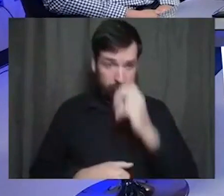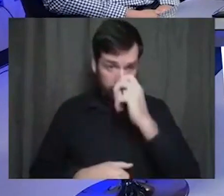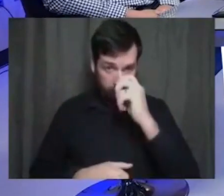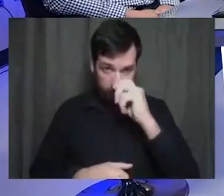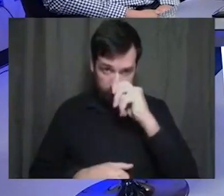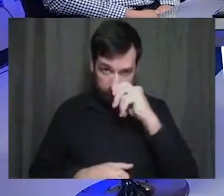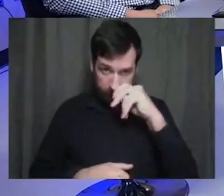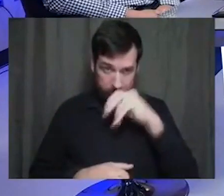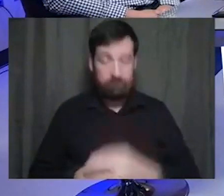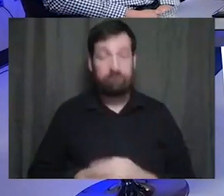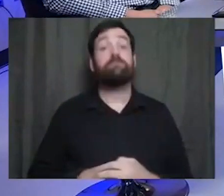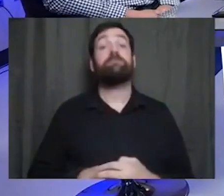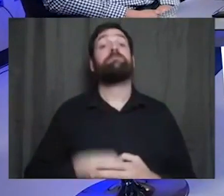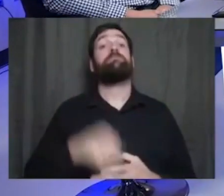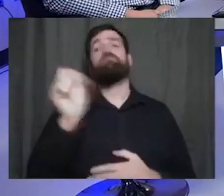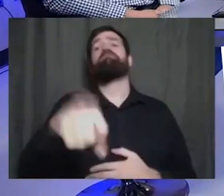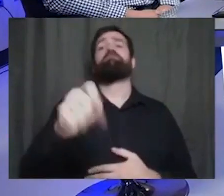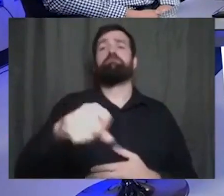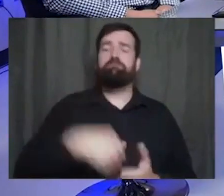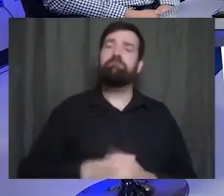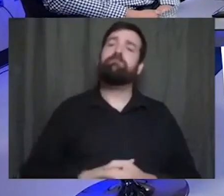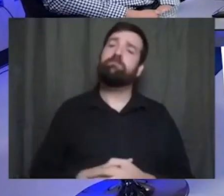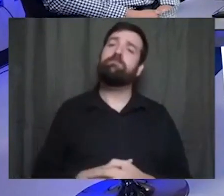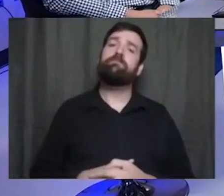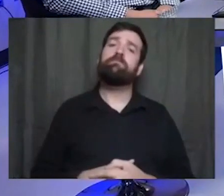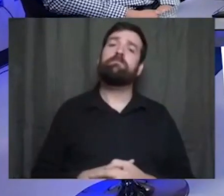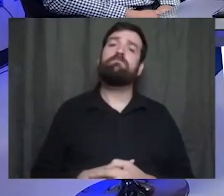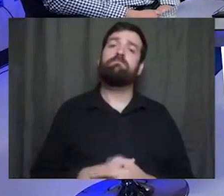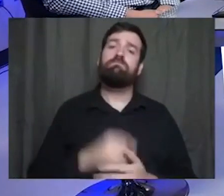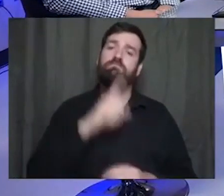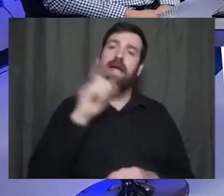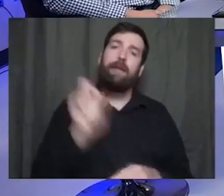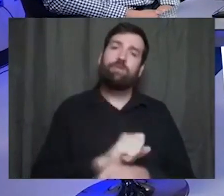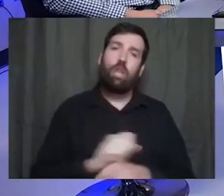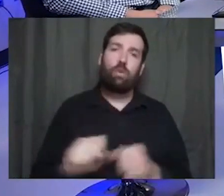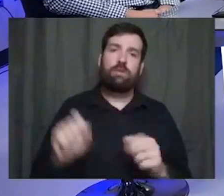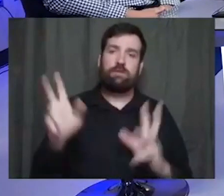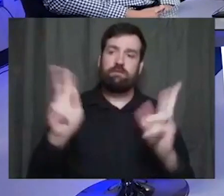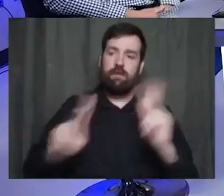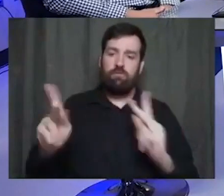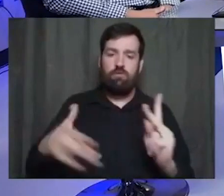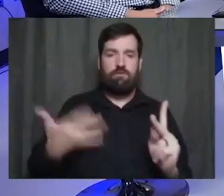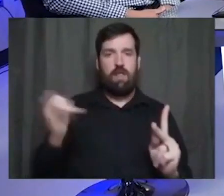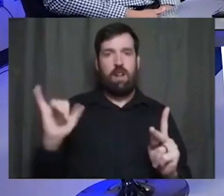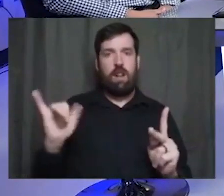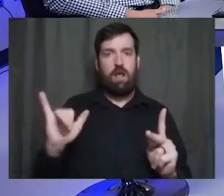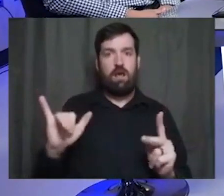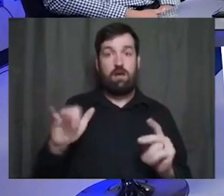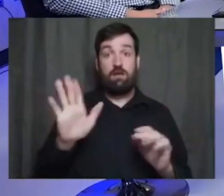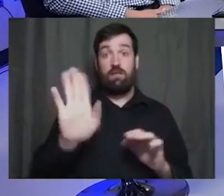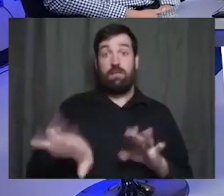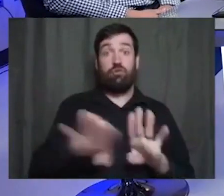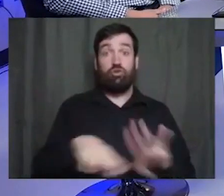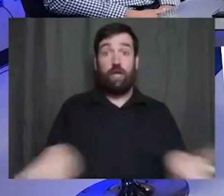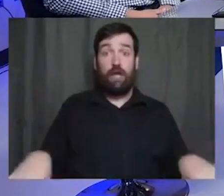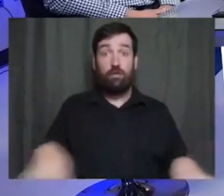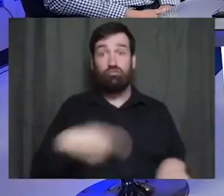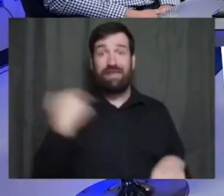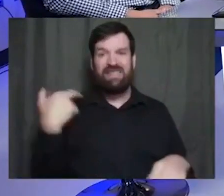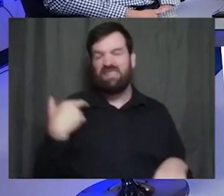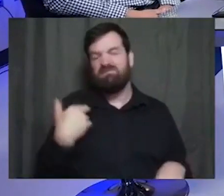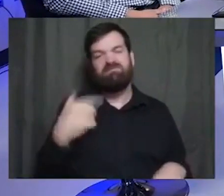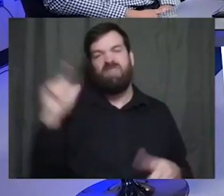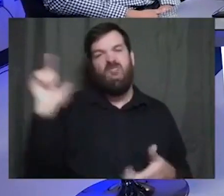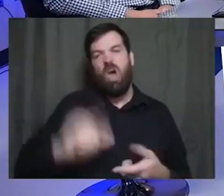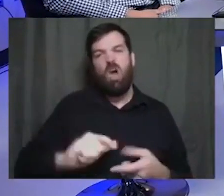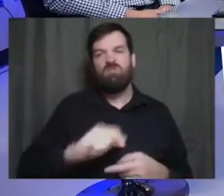Absolutely. I think people absolutely feel like the risk to their child is low, therefore they don't need the vaccine. But let's think about that for a